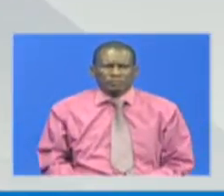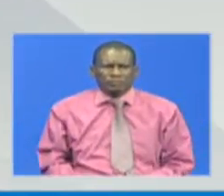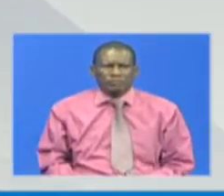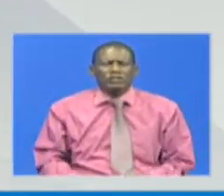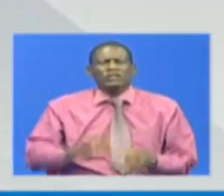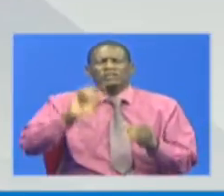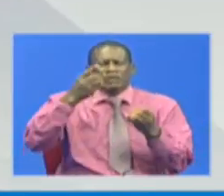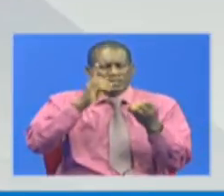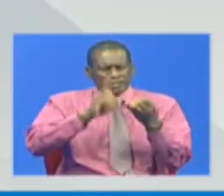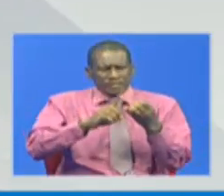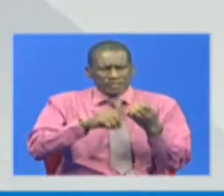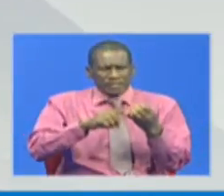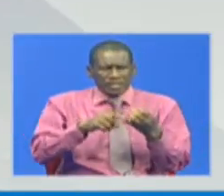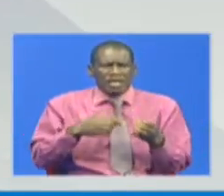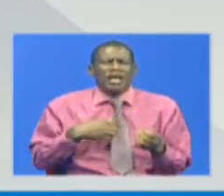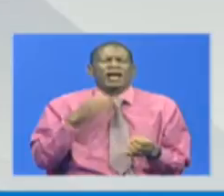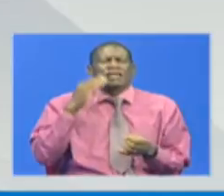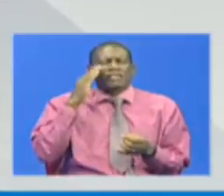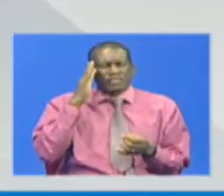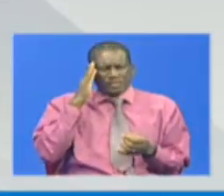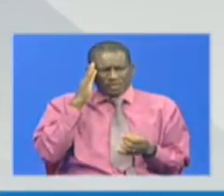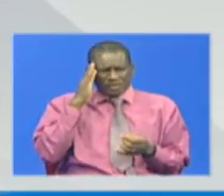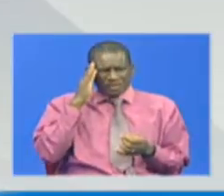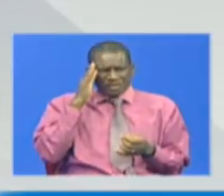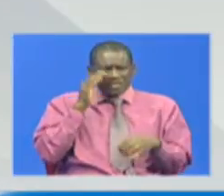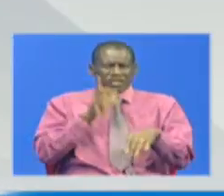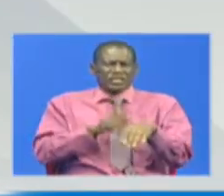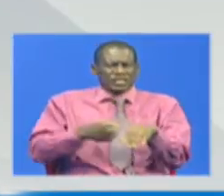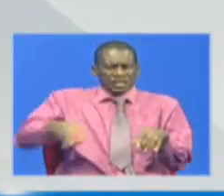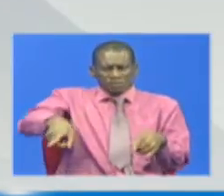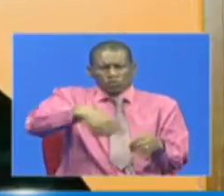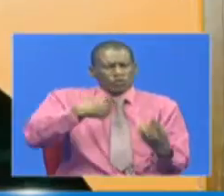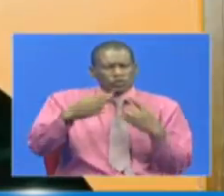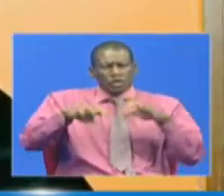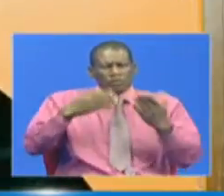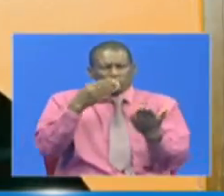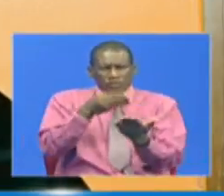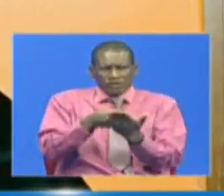First of all, I think when we talk about financing,